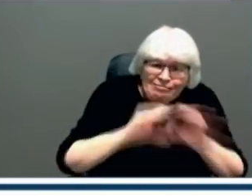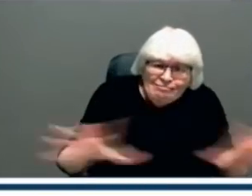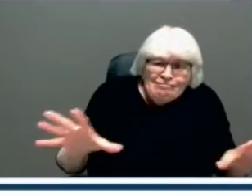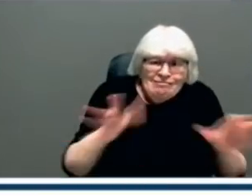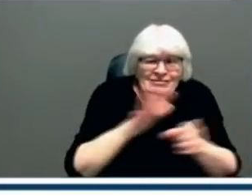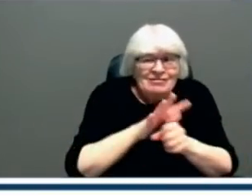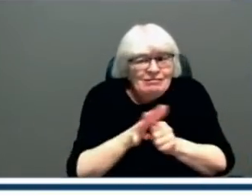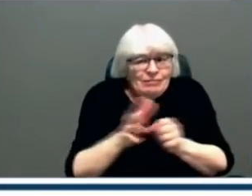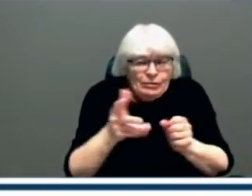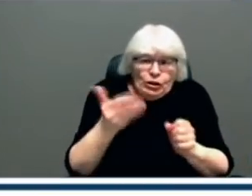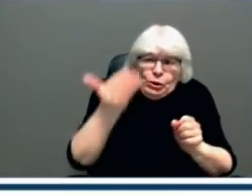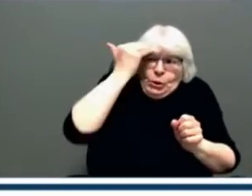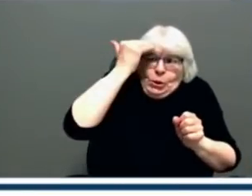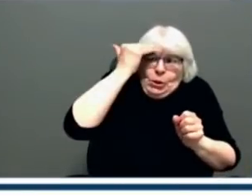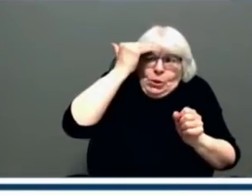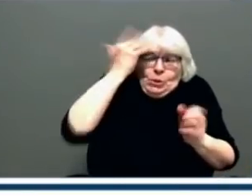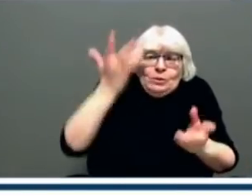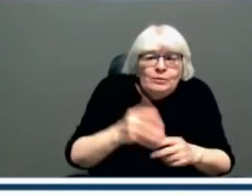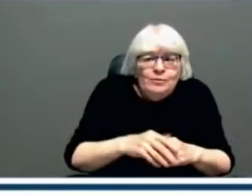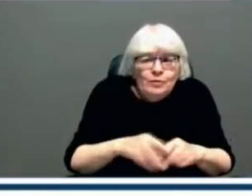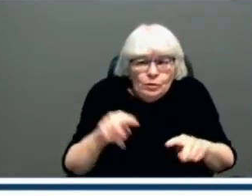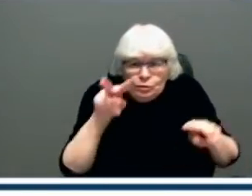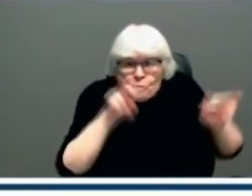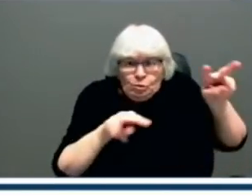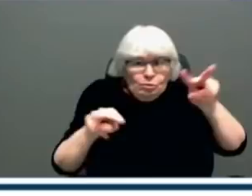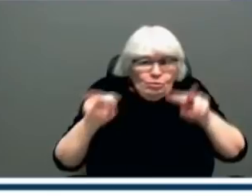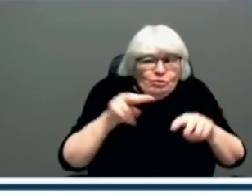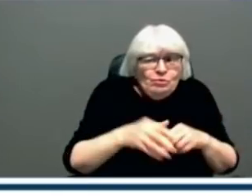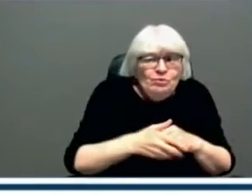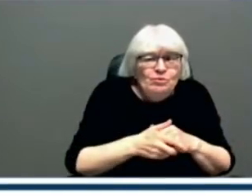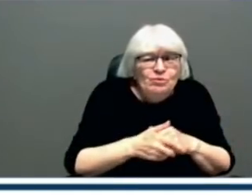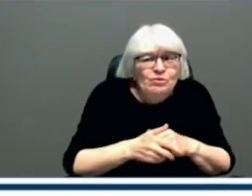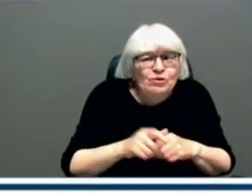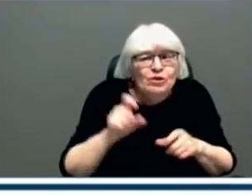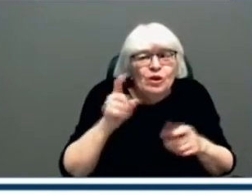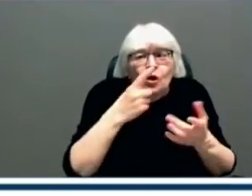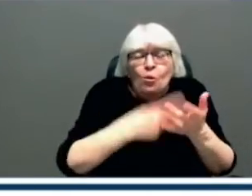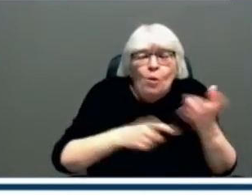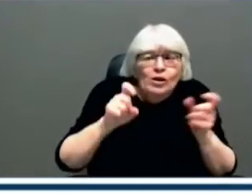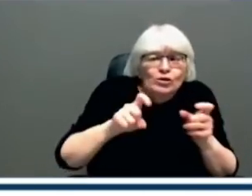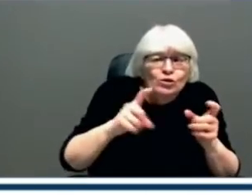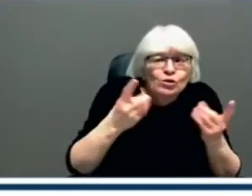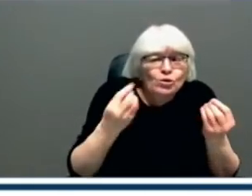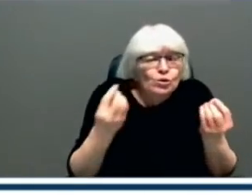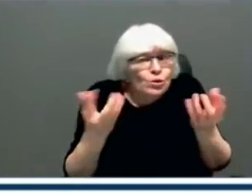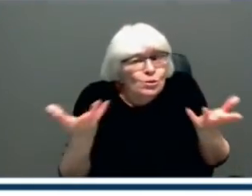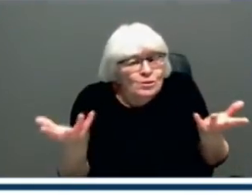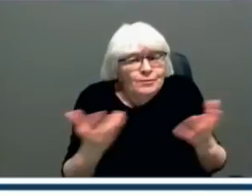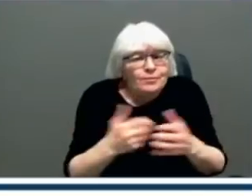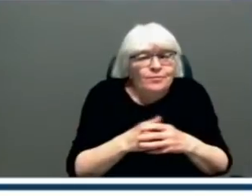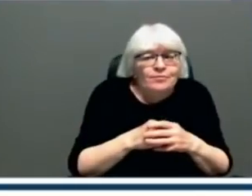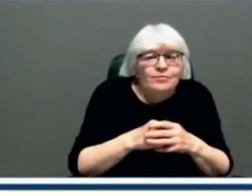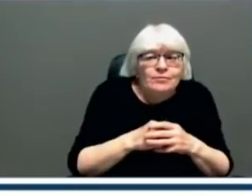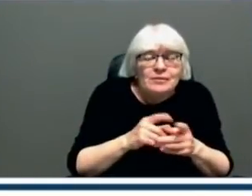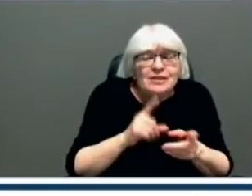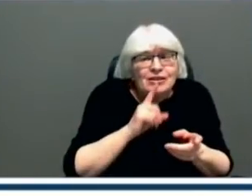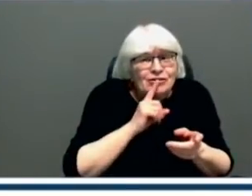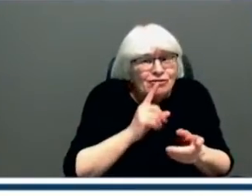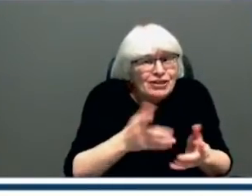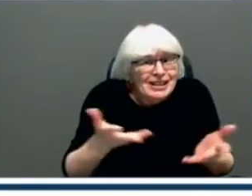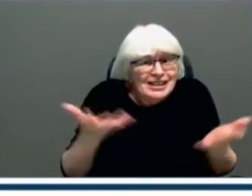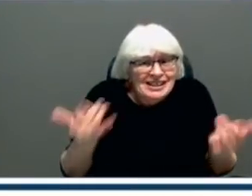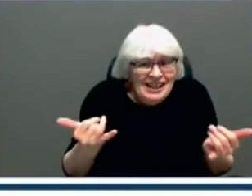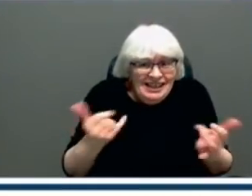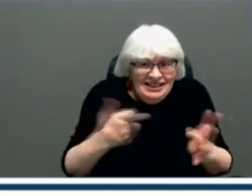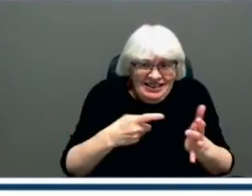Public health will tell you what you can do, support with information, but then ultimately, whether there's a mandate or not, ultimately